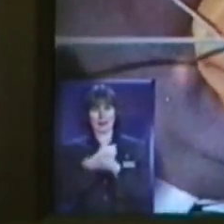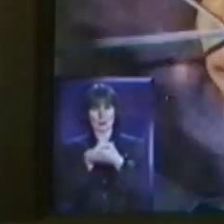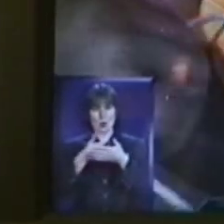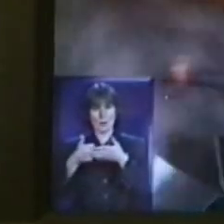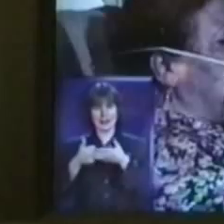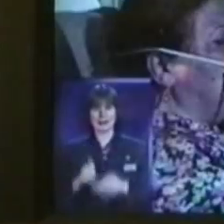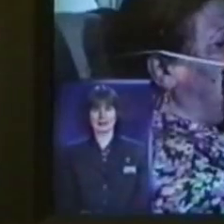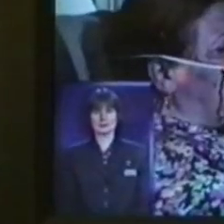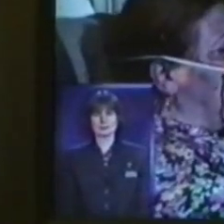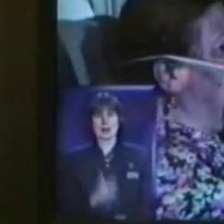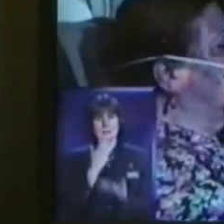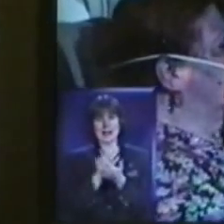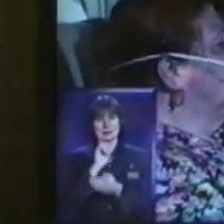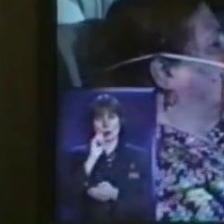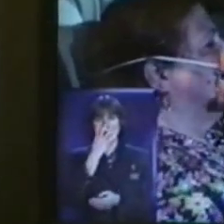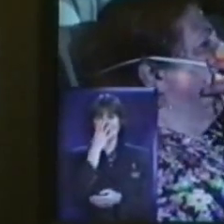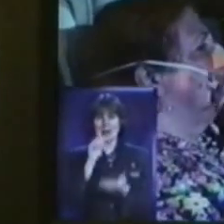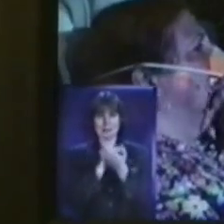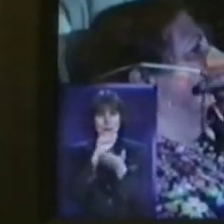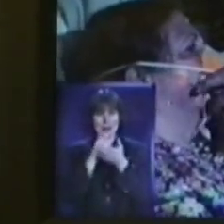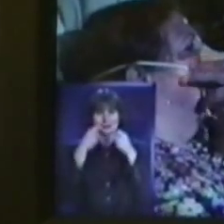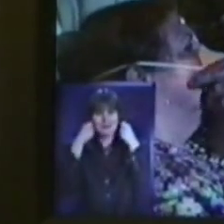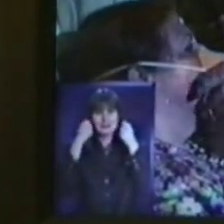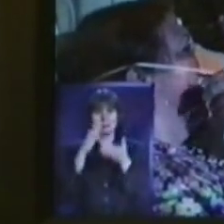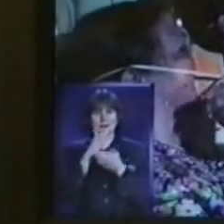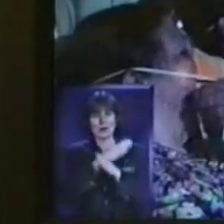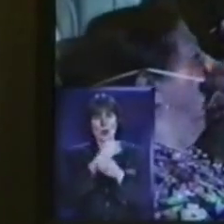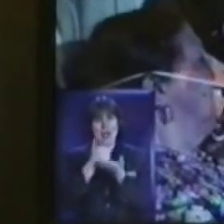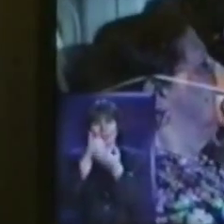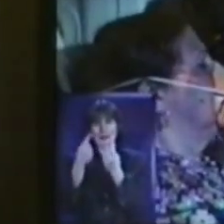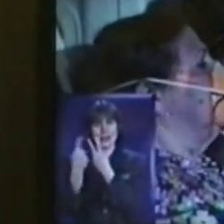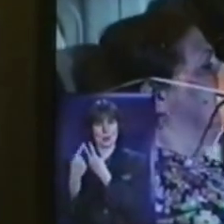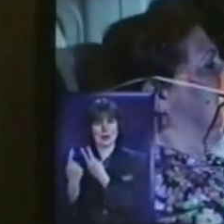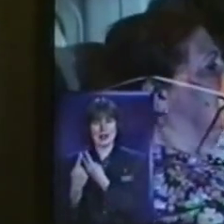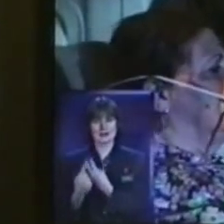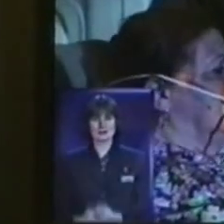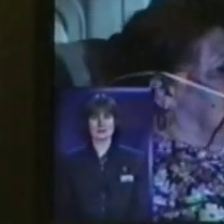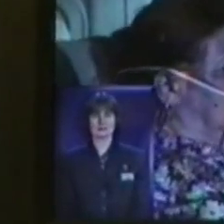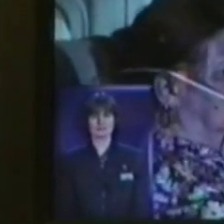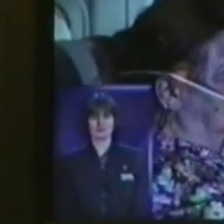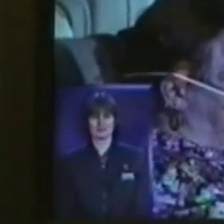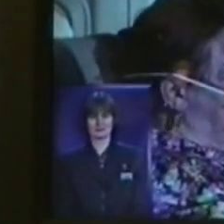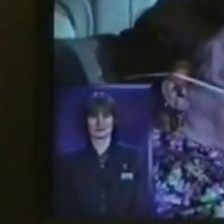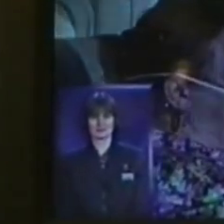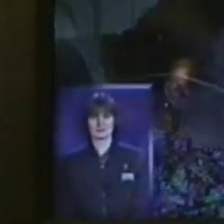secure it. Then breathe normally. Do make sure your own mask is correctly fitted before helping anyone else.